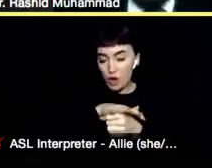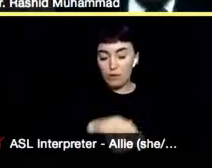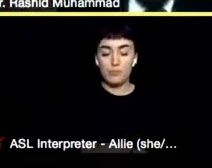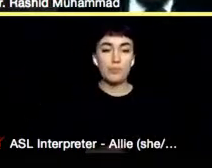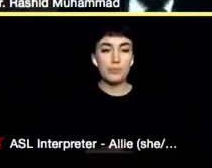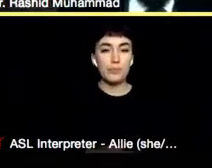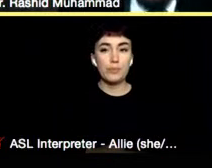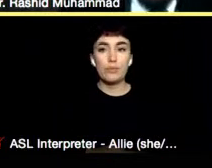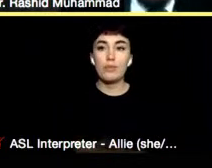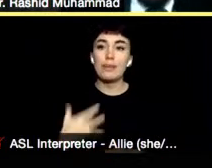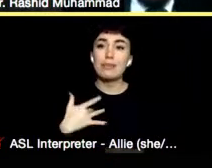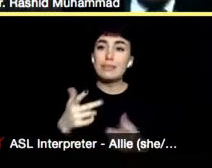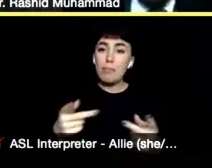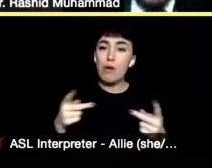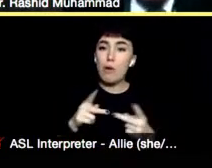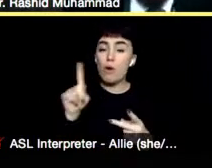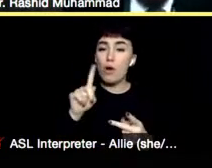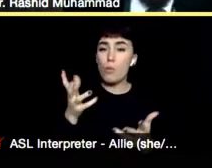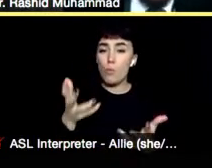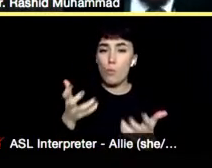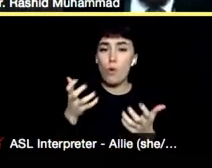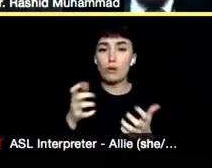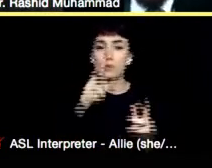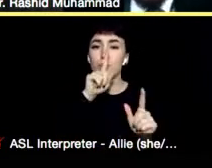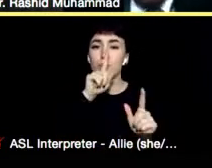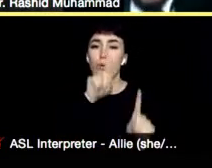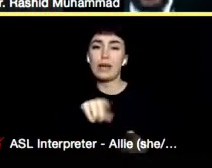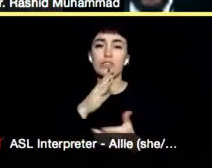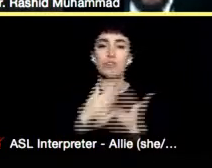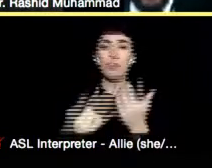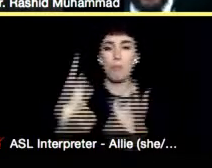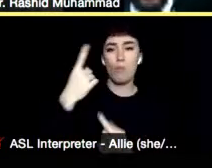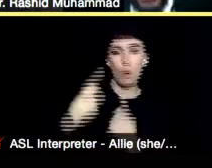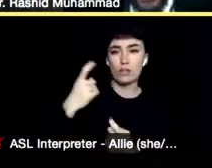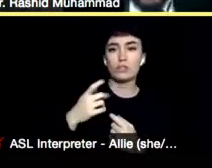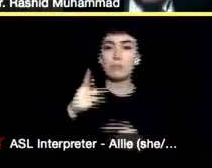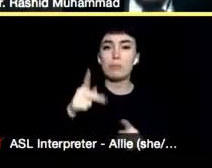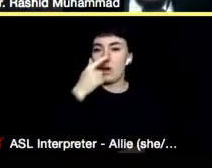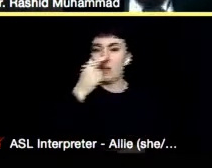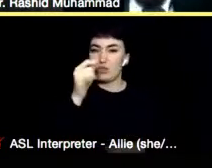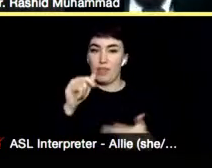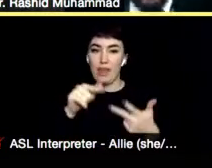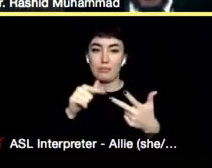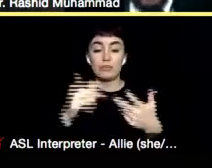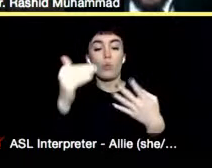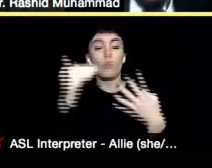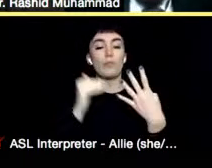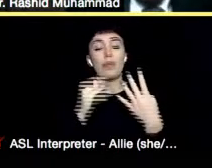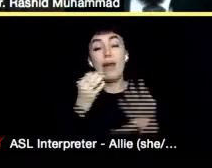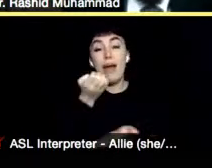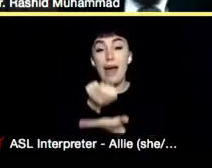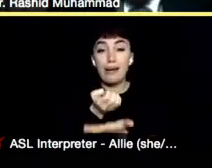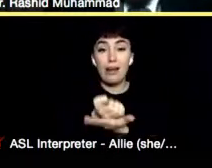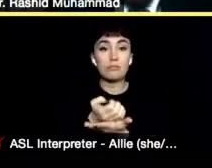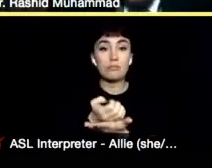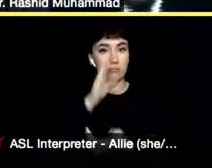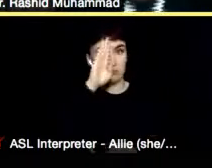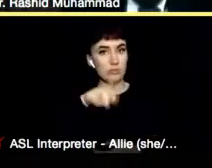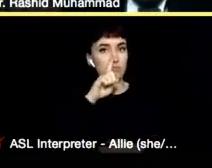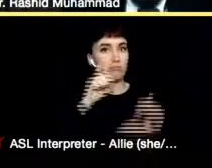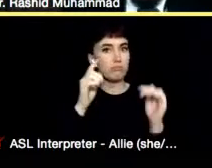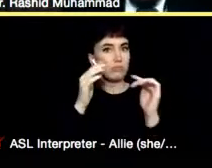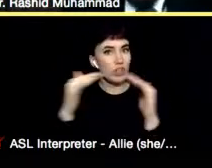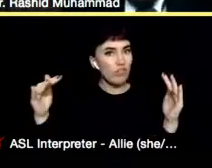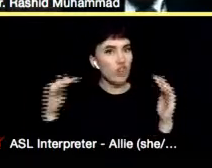a place where we want to answer some questions and people have an interest in. Economics. As we know, there is a diverse set